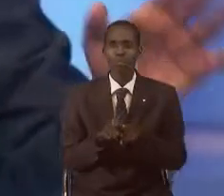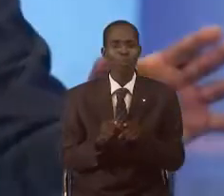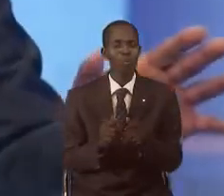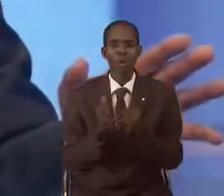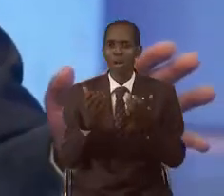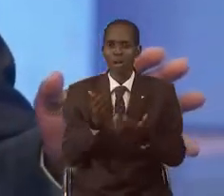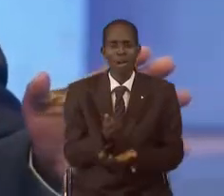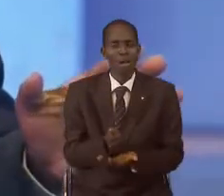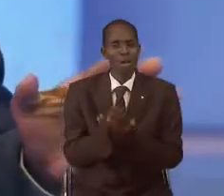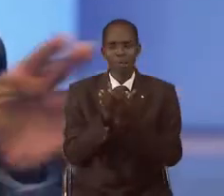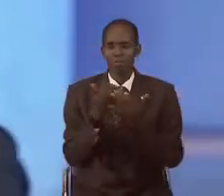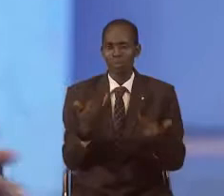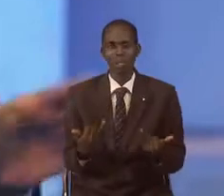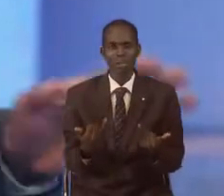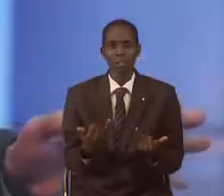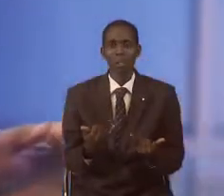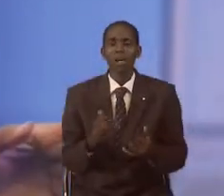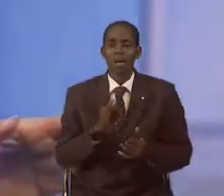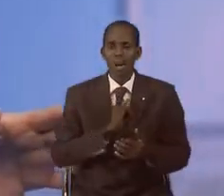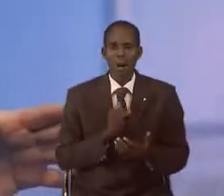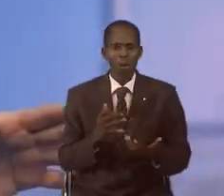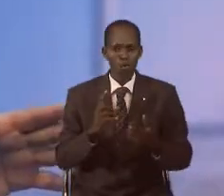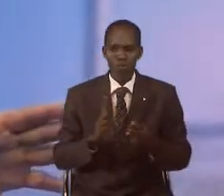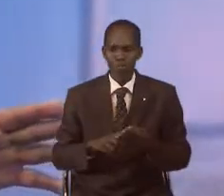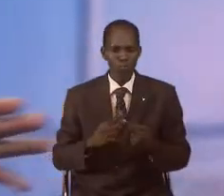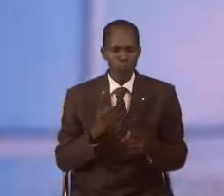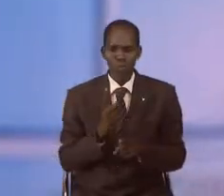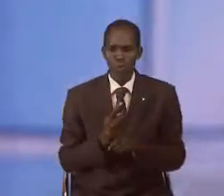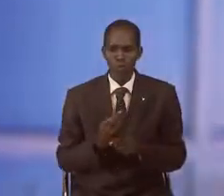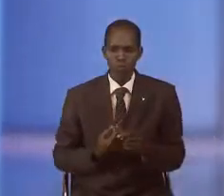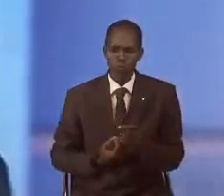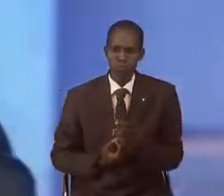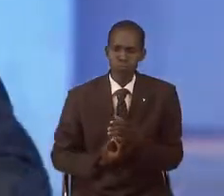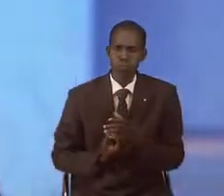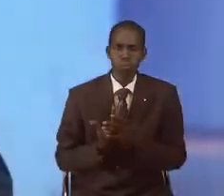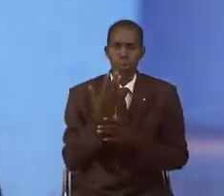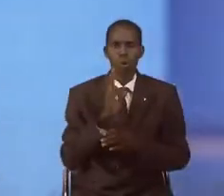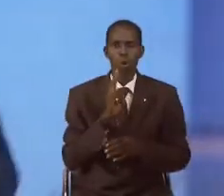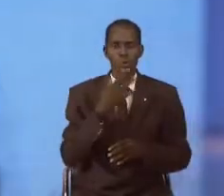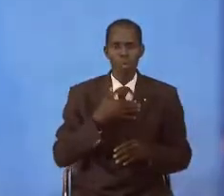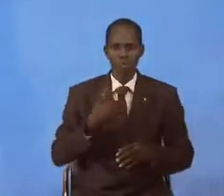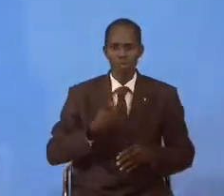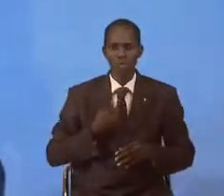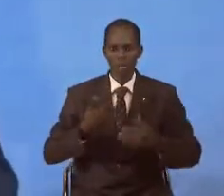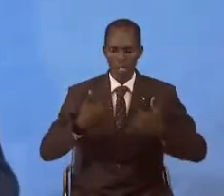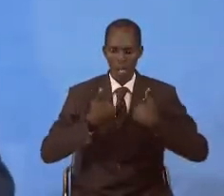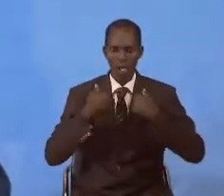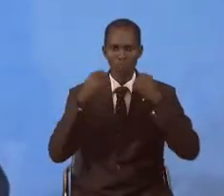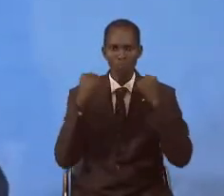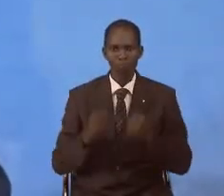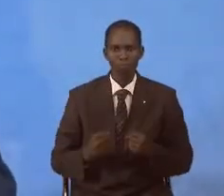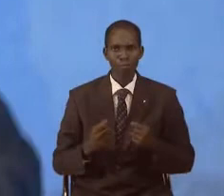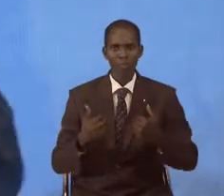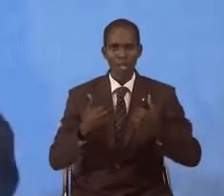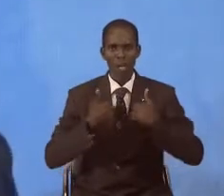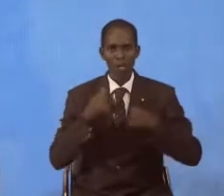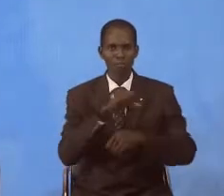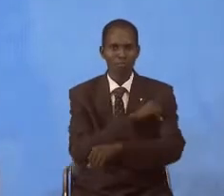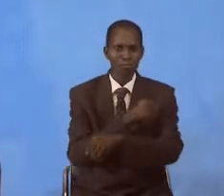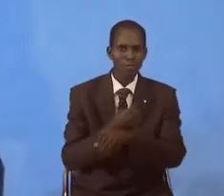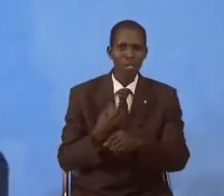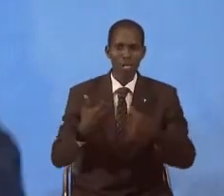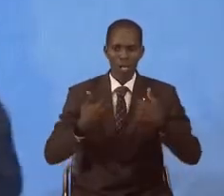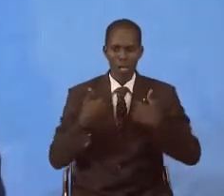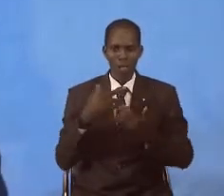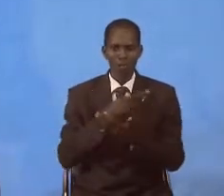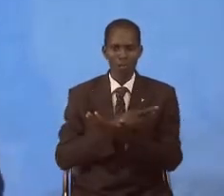I'm too weak now. I'm too helpless now. I want to pump up myself, have